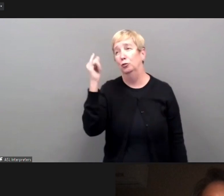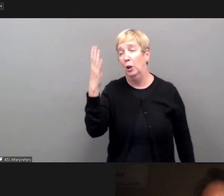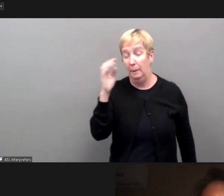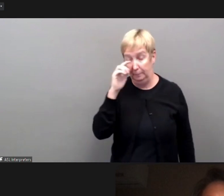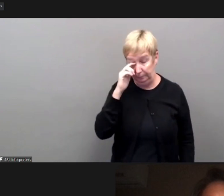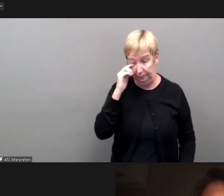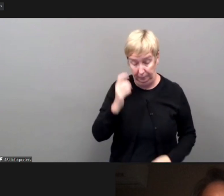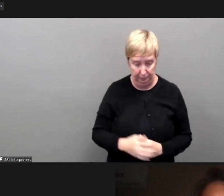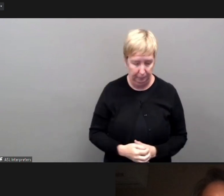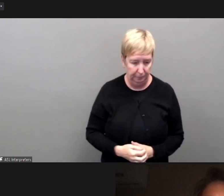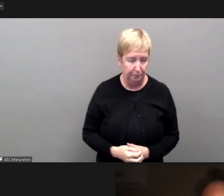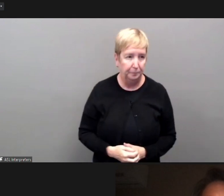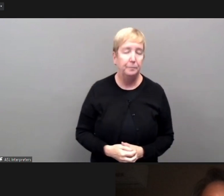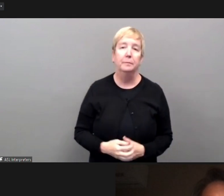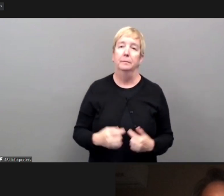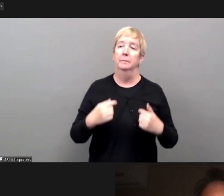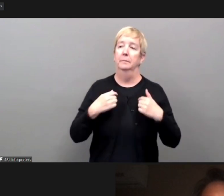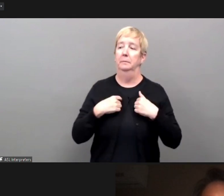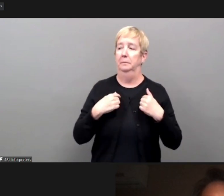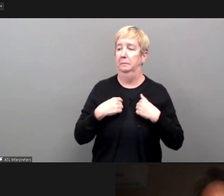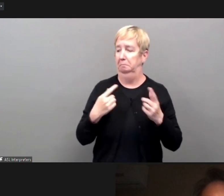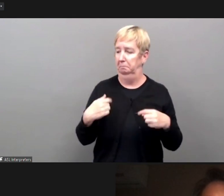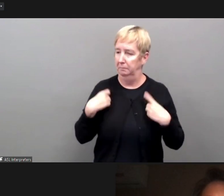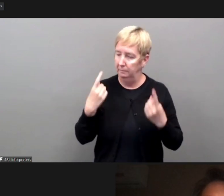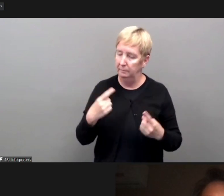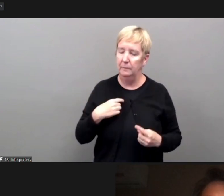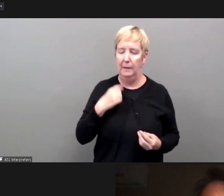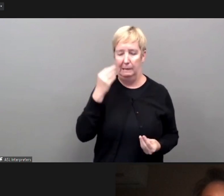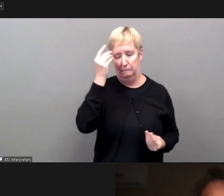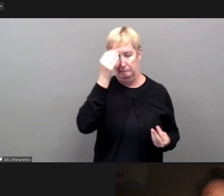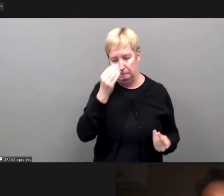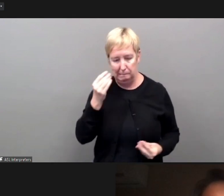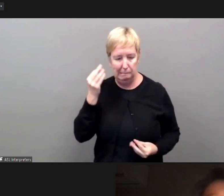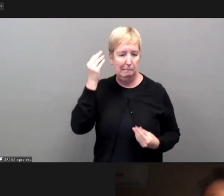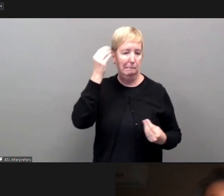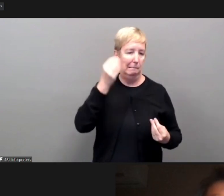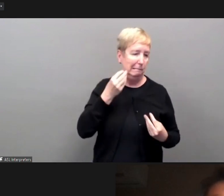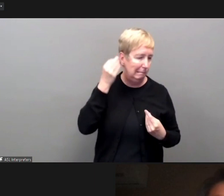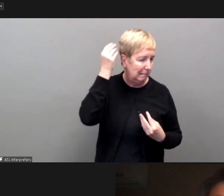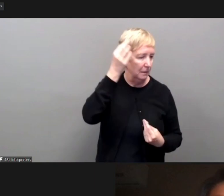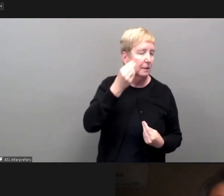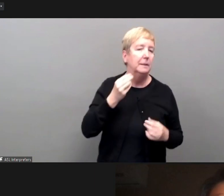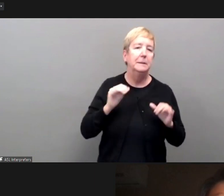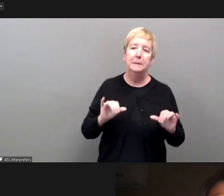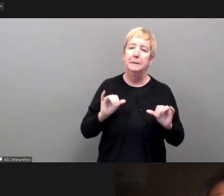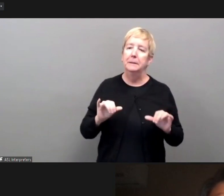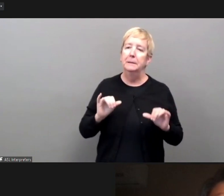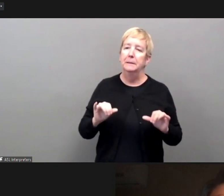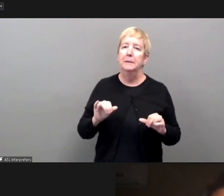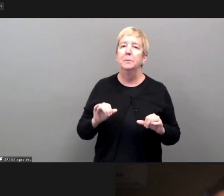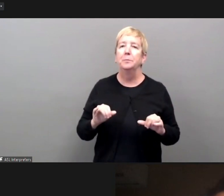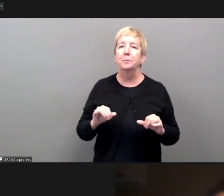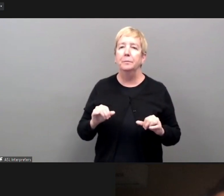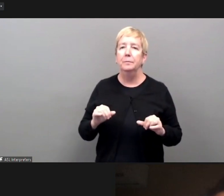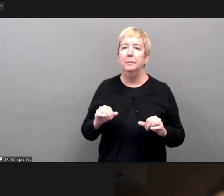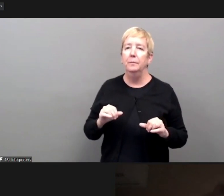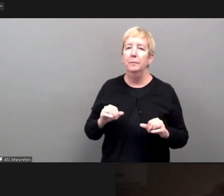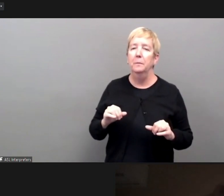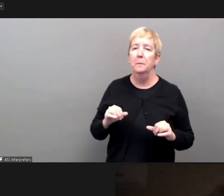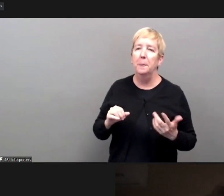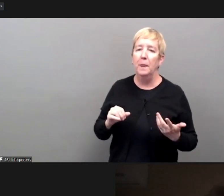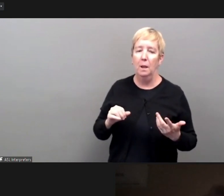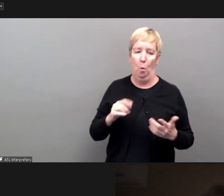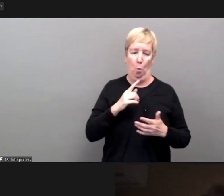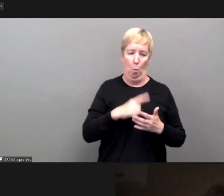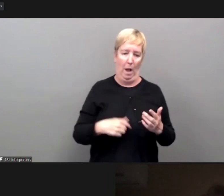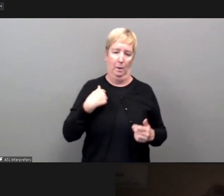think the thing that I've been really thinking about a lot this week is that the countermeasures against the virus we need to